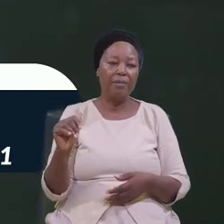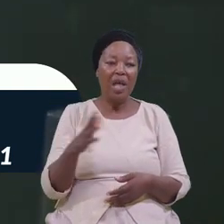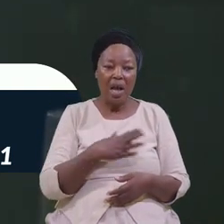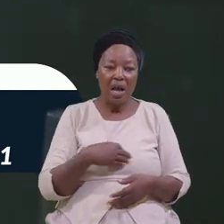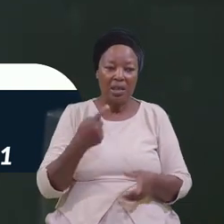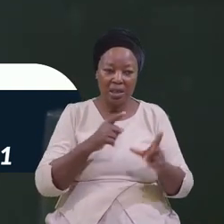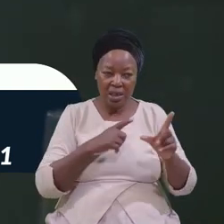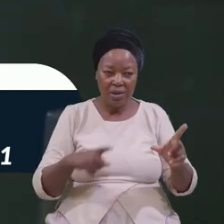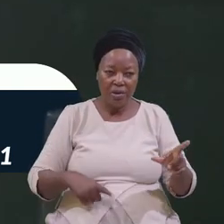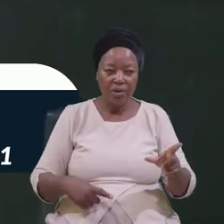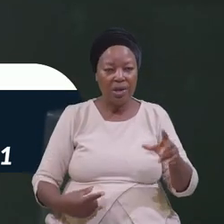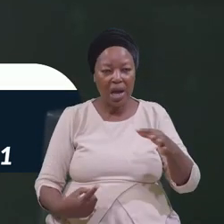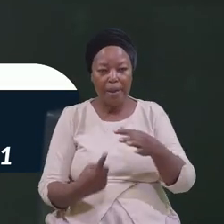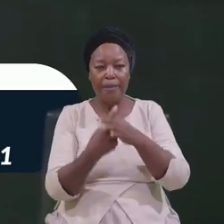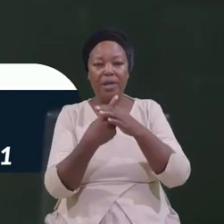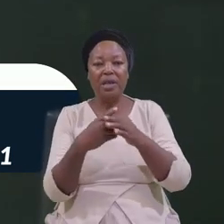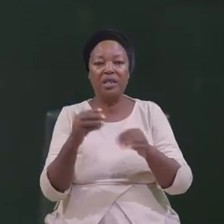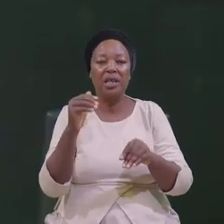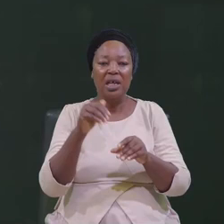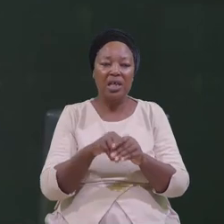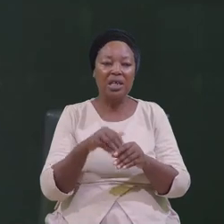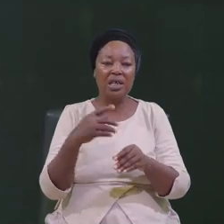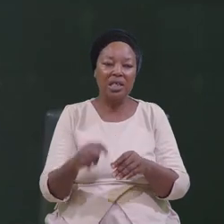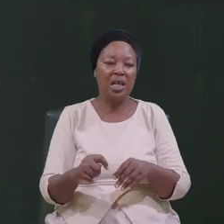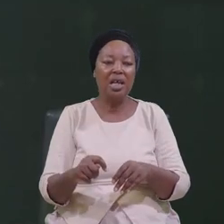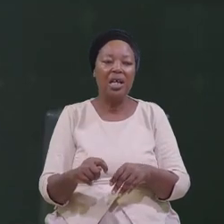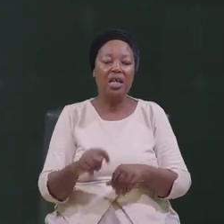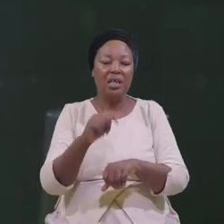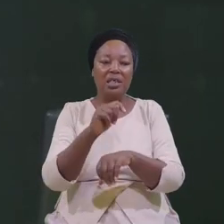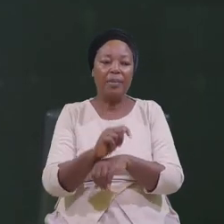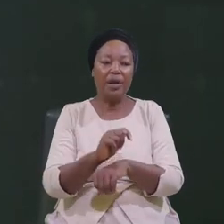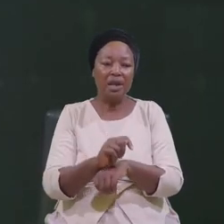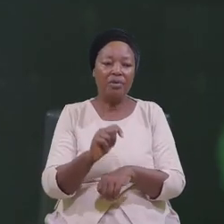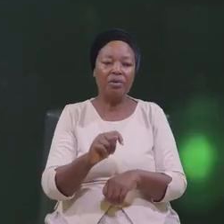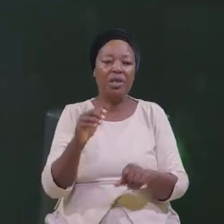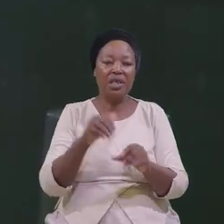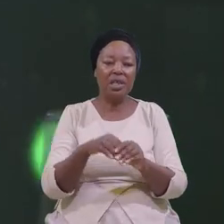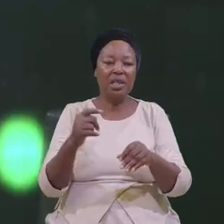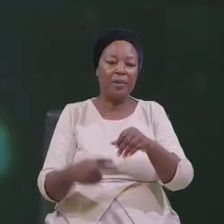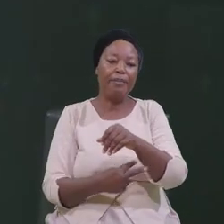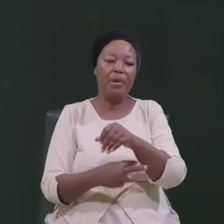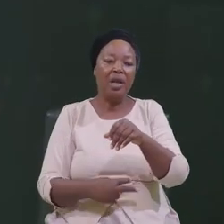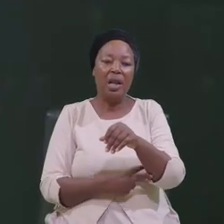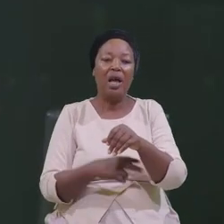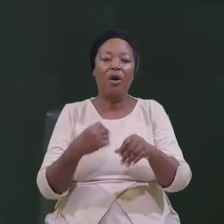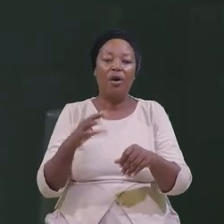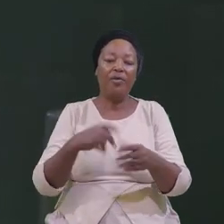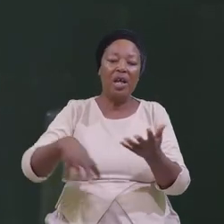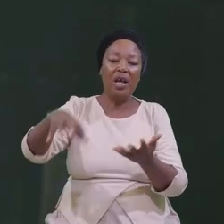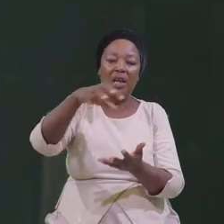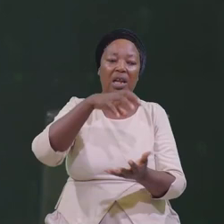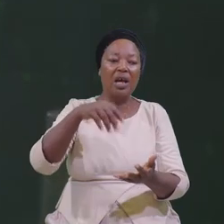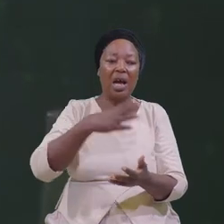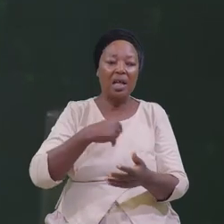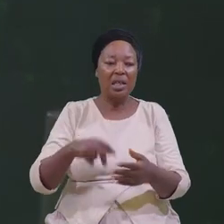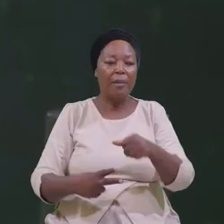the Lord appeared in the tabernacle in a pillar of a cloud, and the pillar